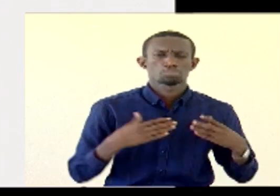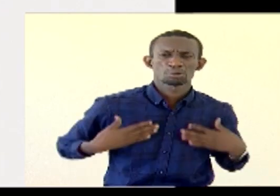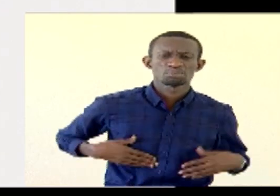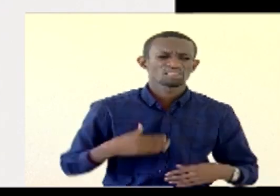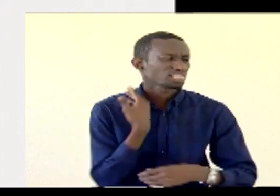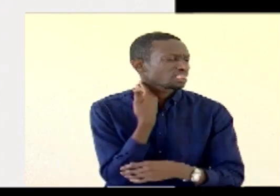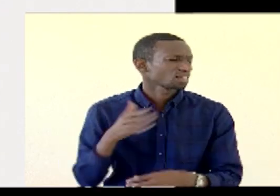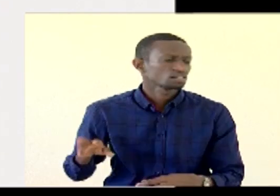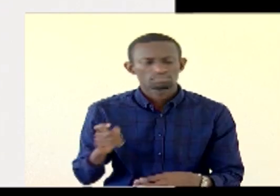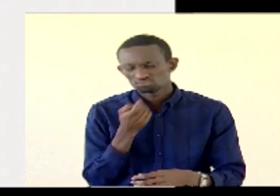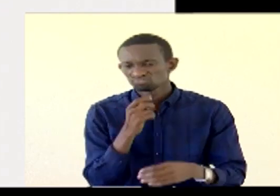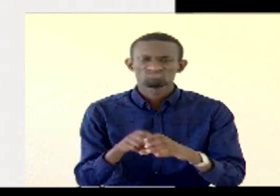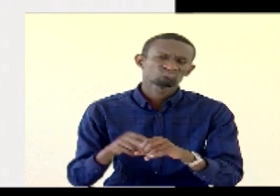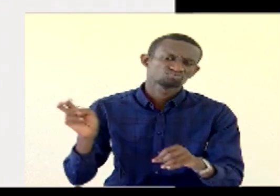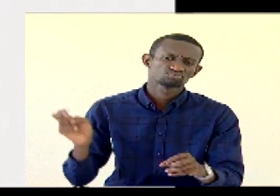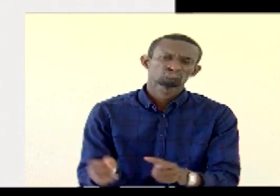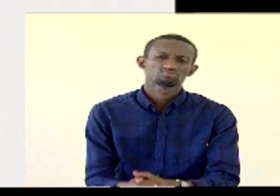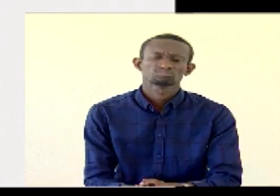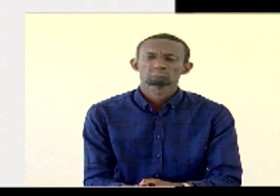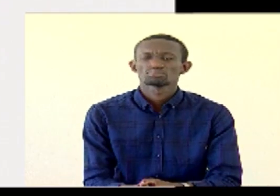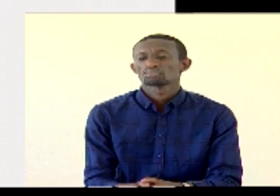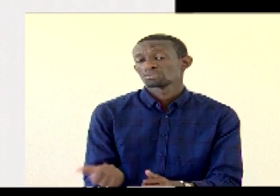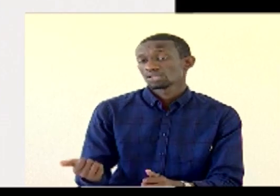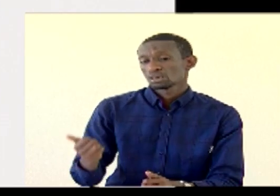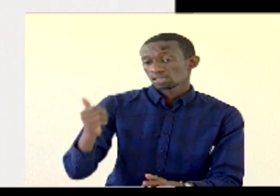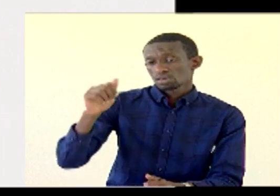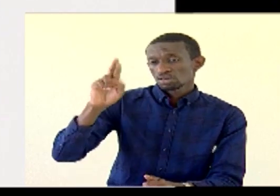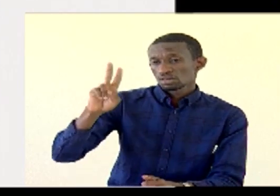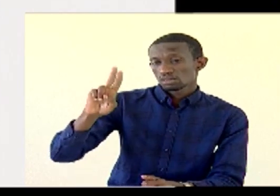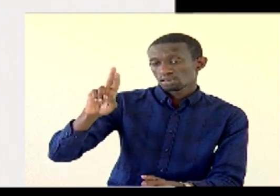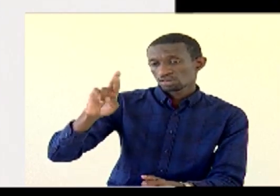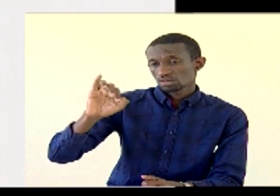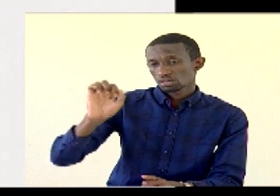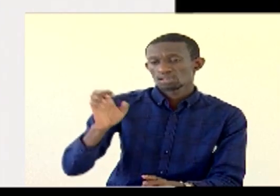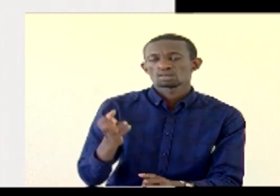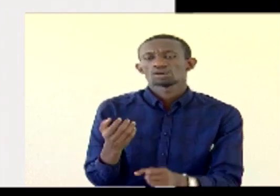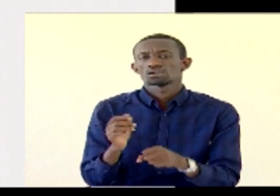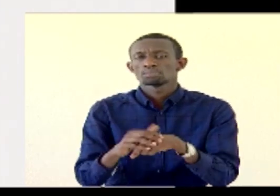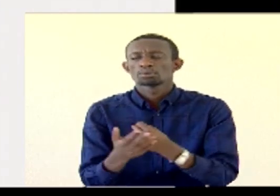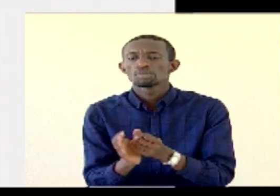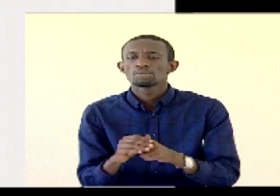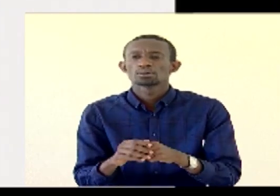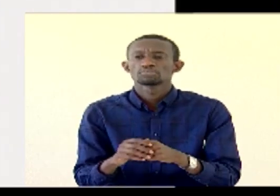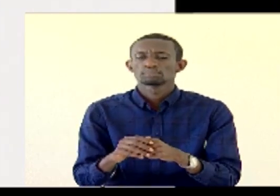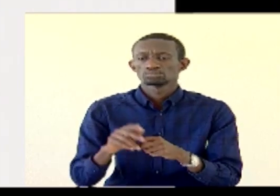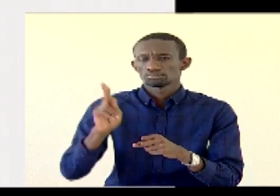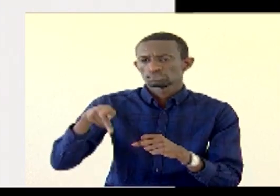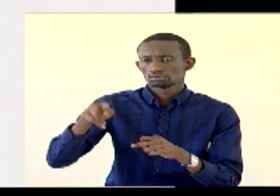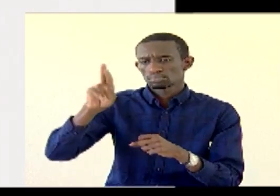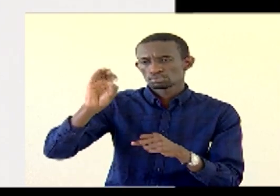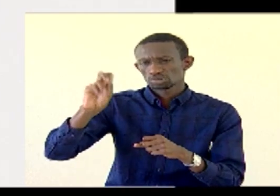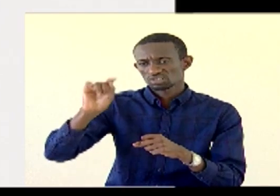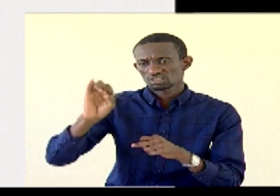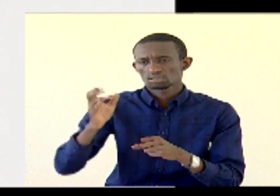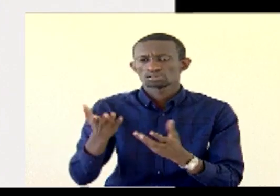from the body. I said urea is produced when proteins found in meats are broken down in the body. Once you